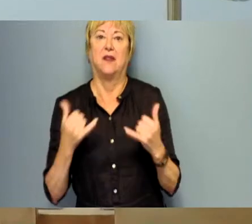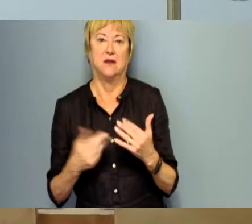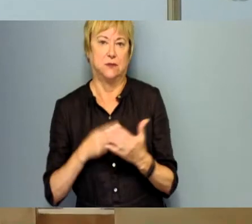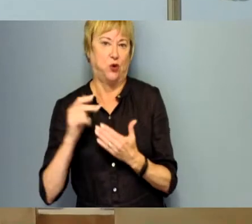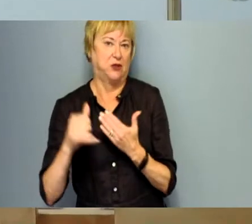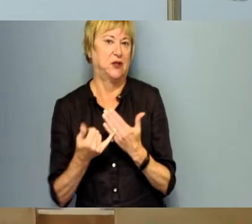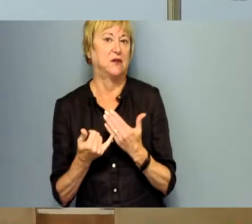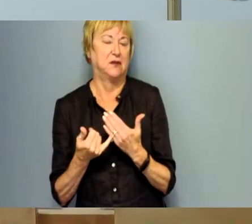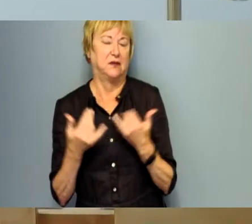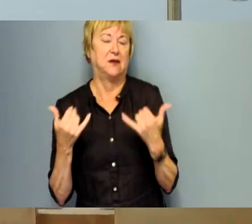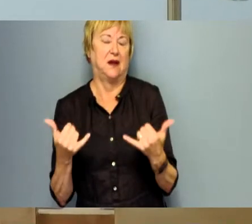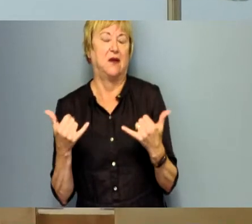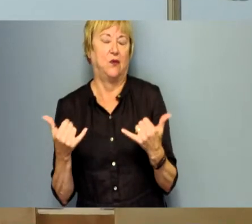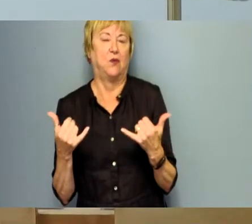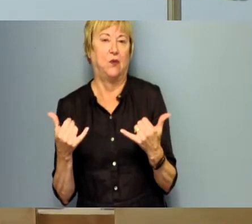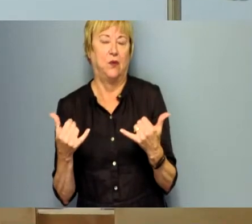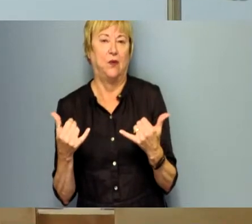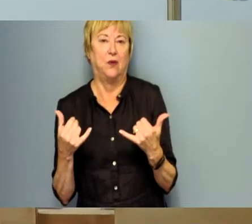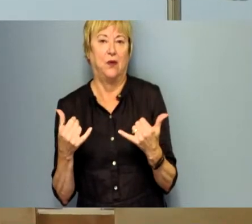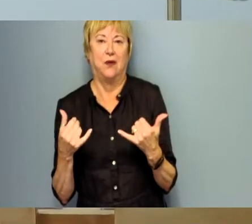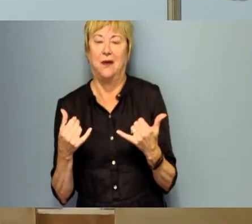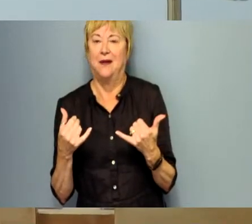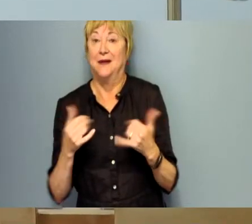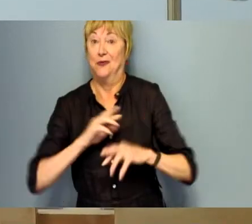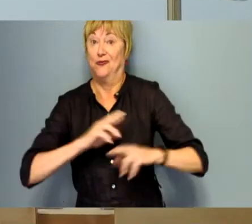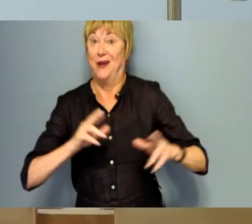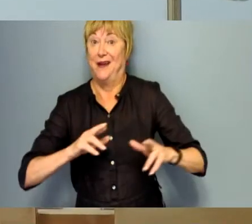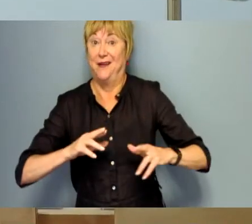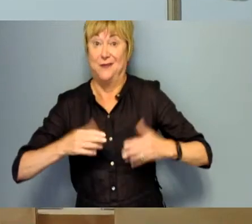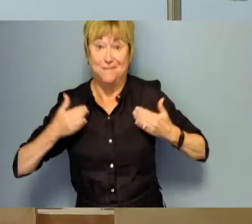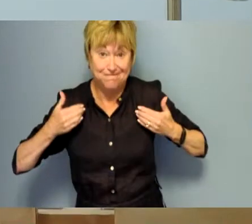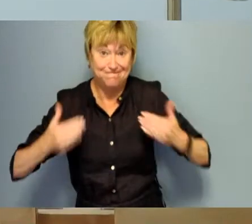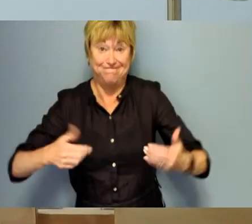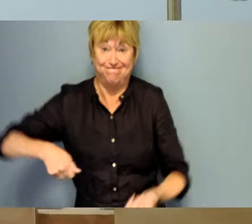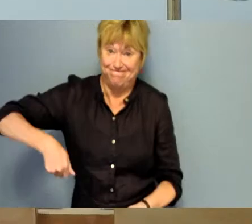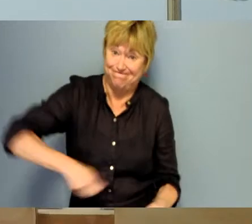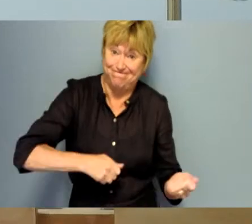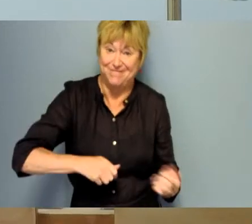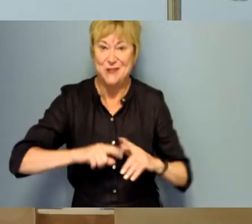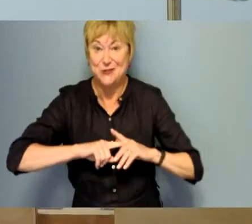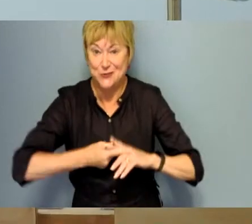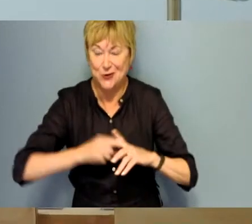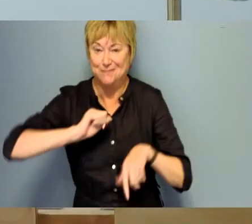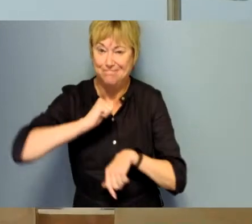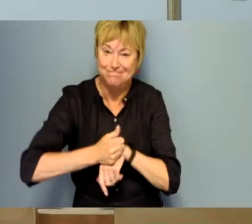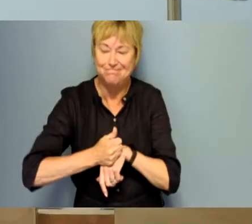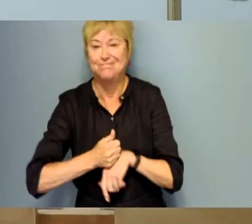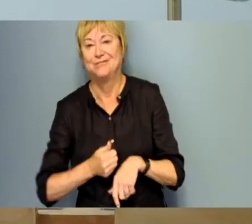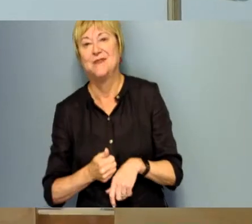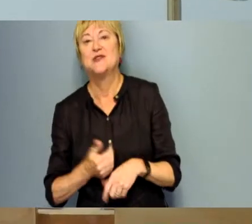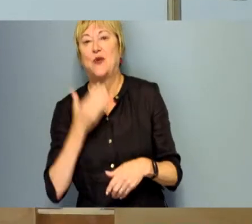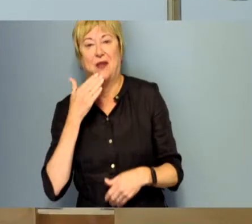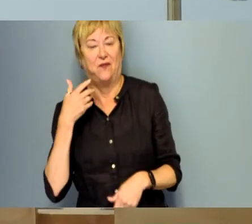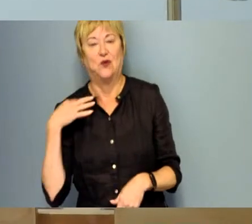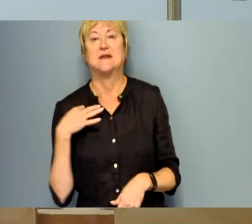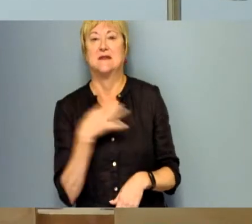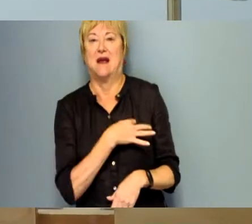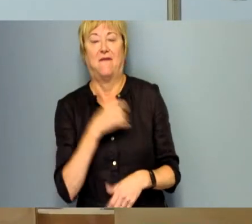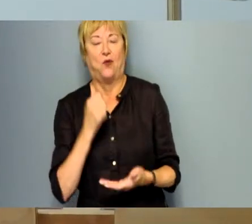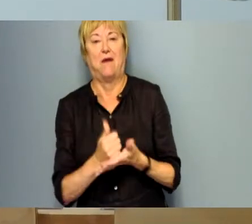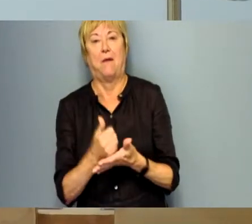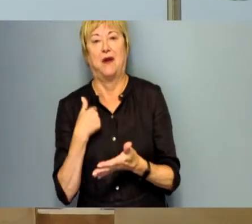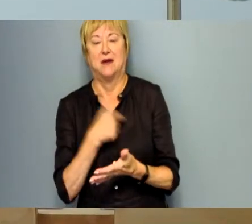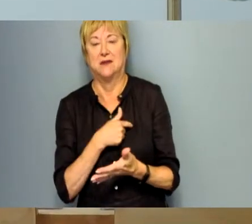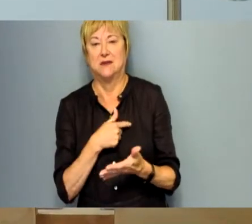and it's now, the shovel is hitting the ground, so we're very thrilled for that, and thank you to your staff for helping get us there. And